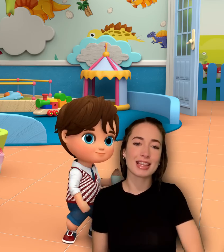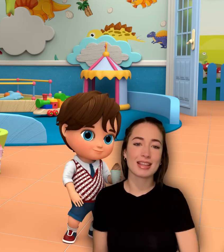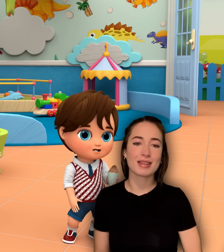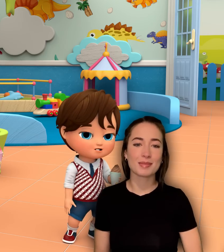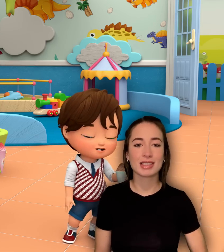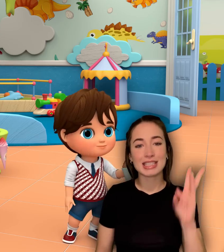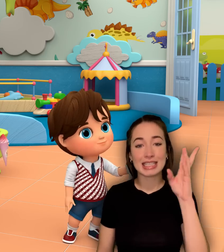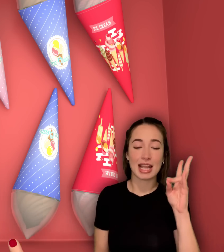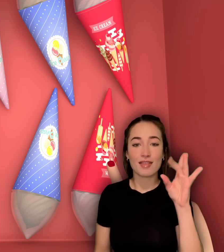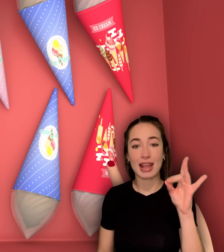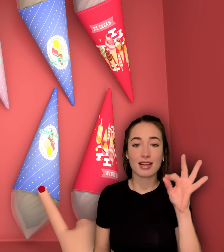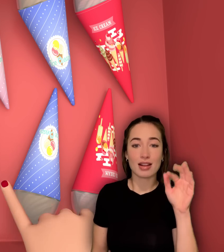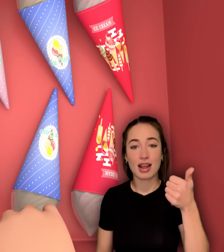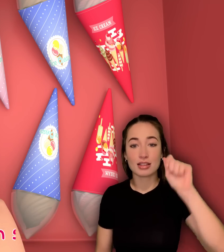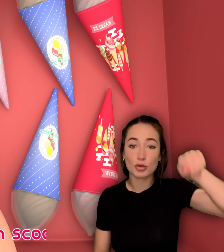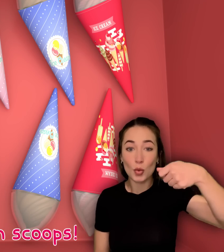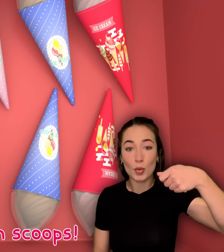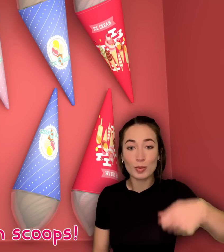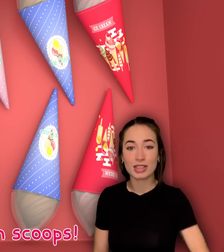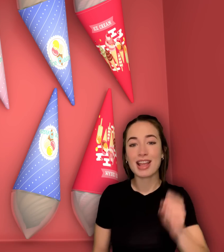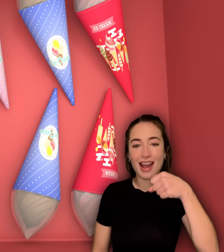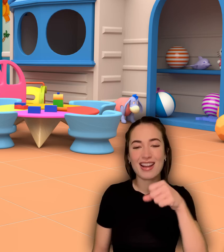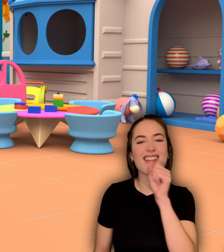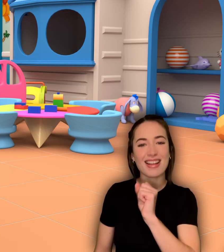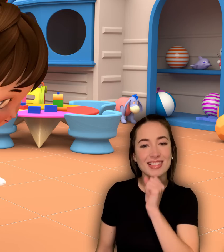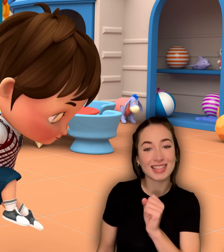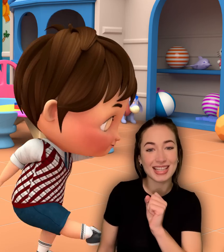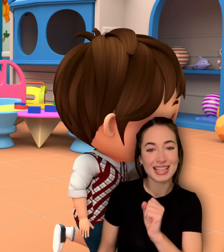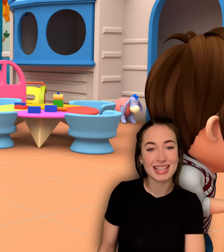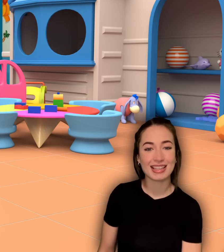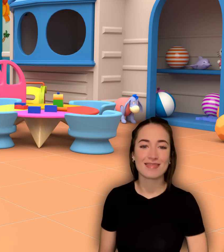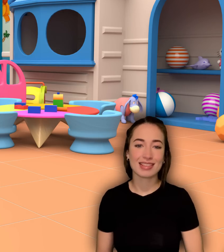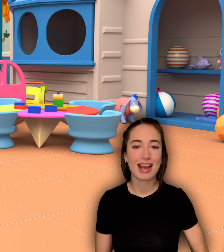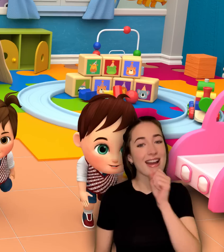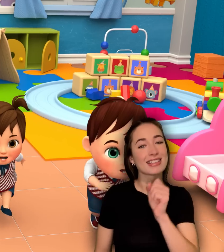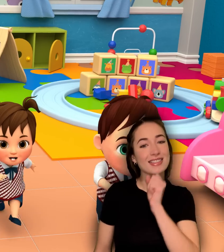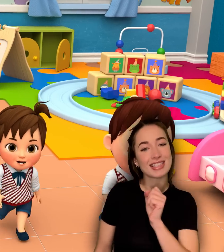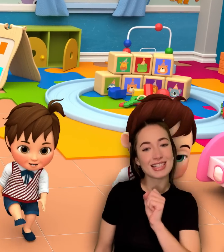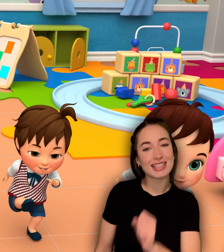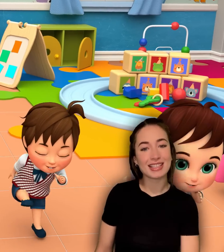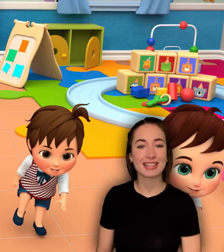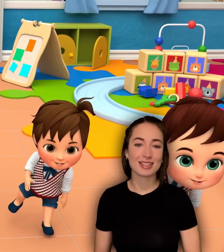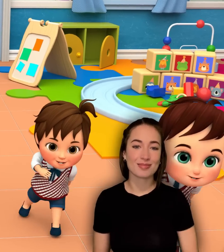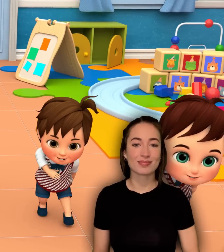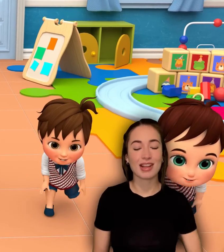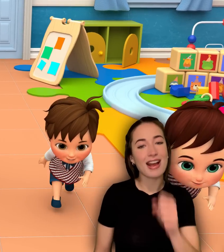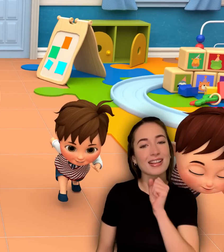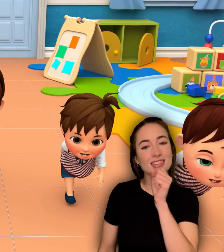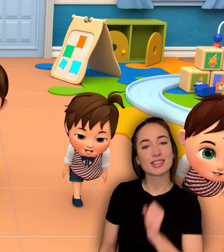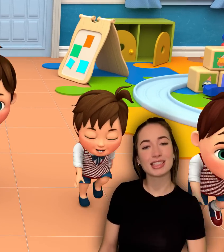yeah ice cream 6 7 8 9 10 Scoops yeah ice cream ice